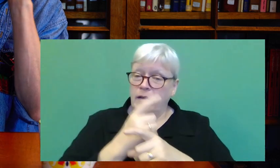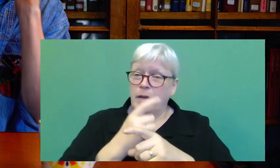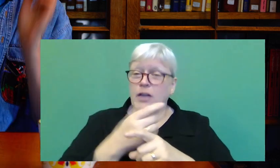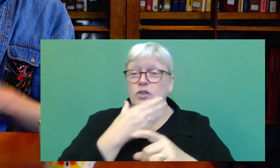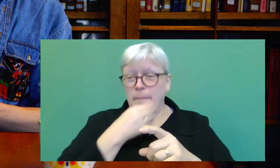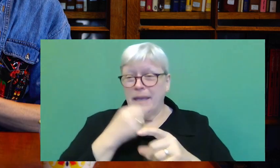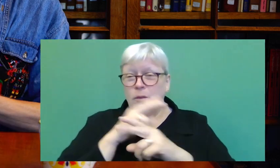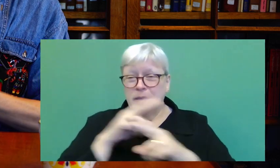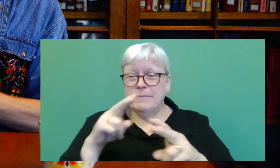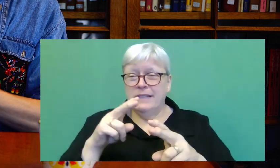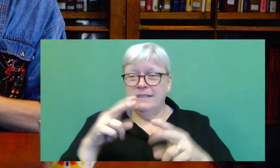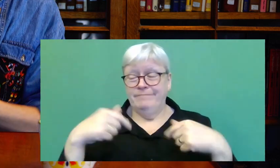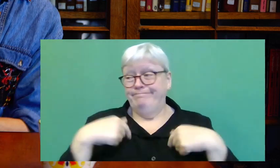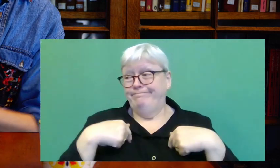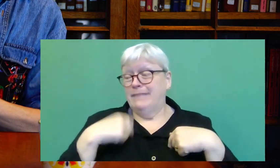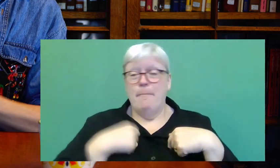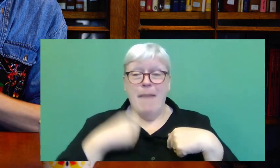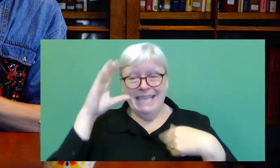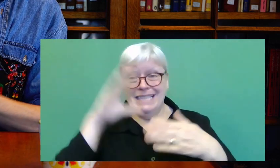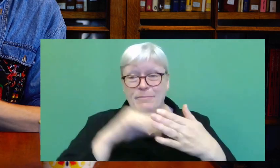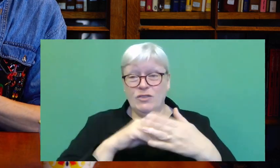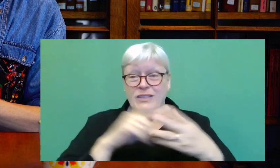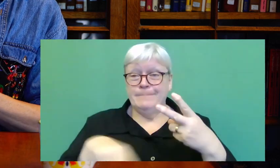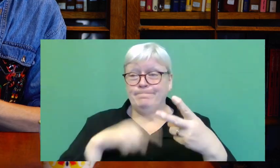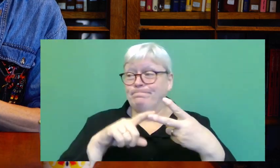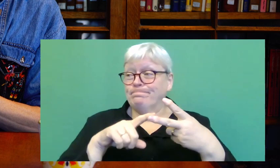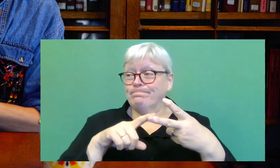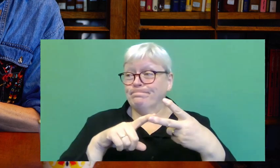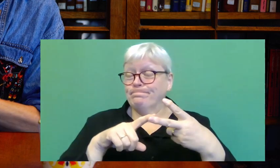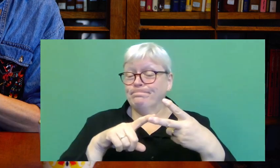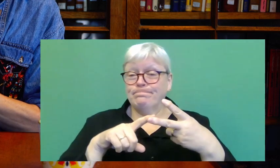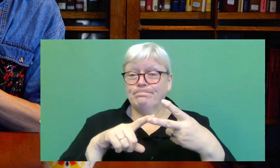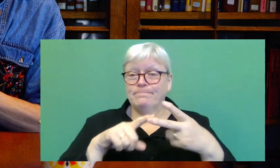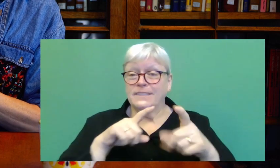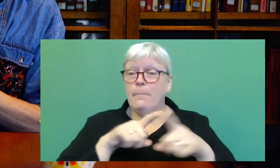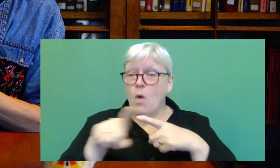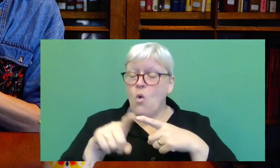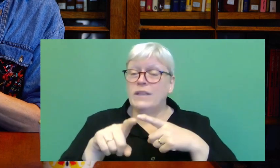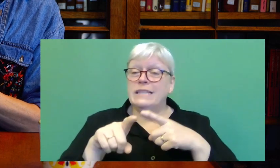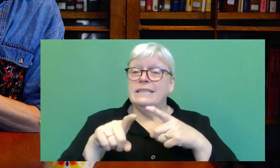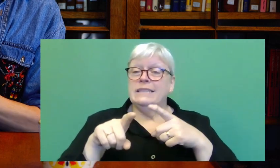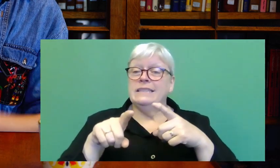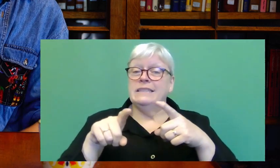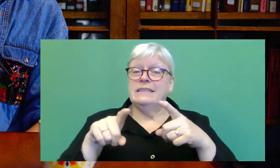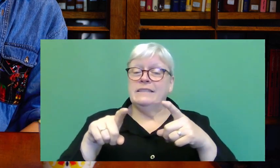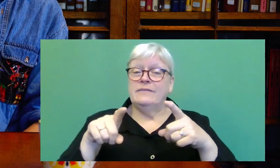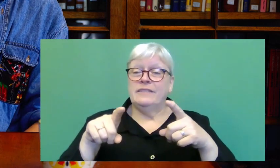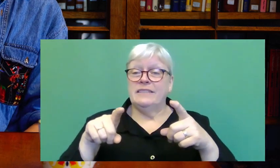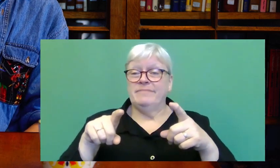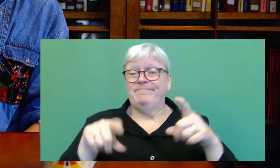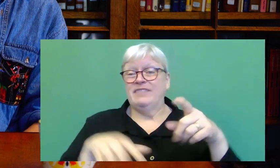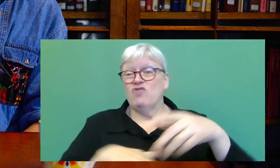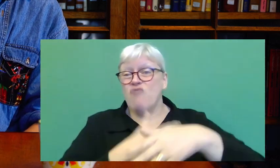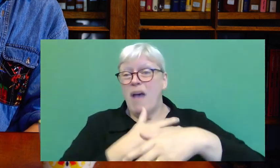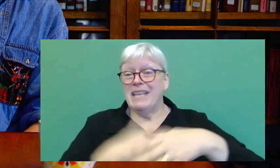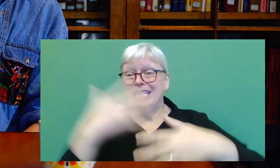that's where most of the crappy statistics lie in terms of, you know, young male deaths, and